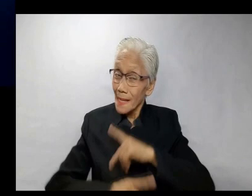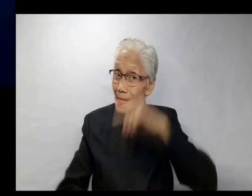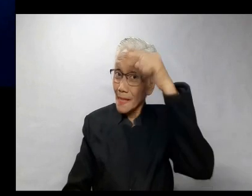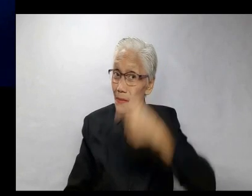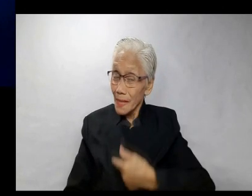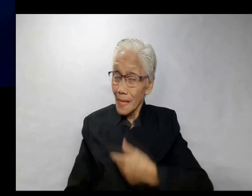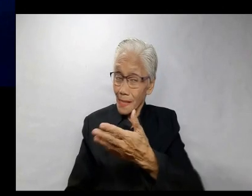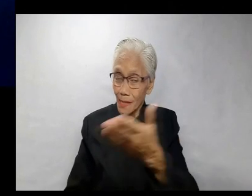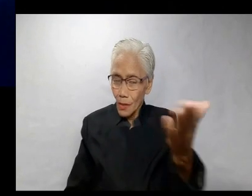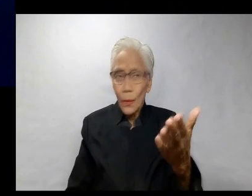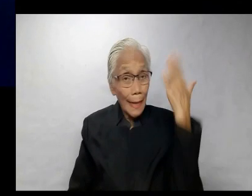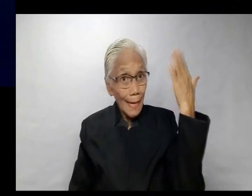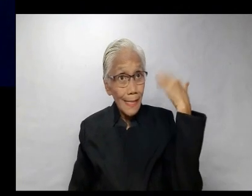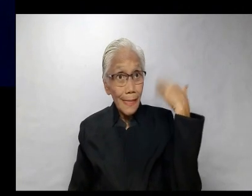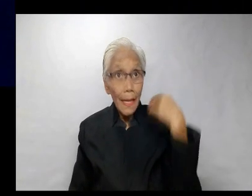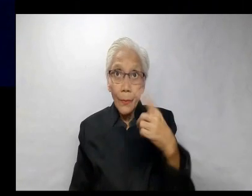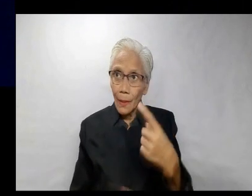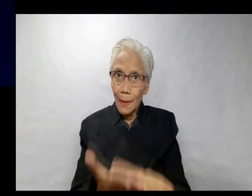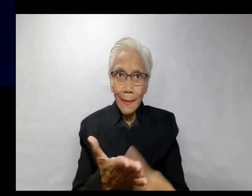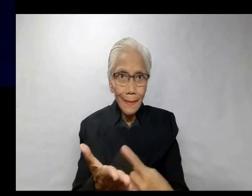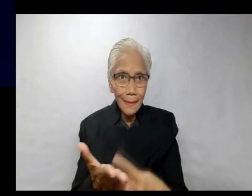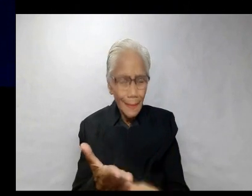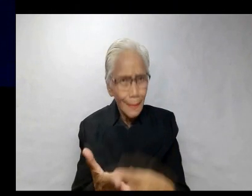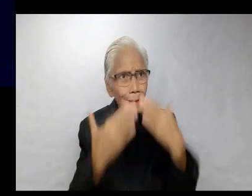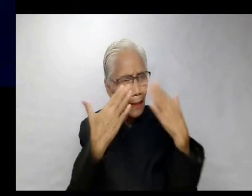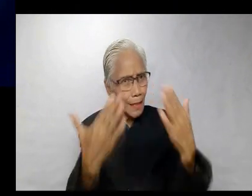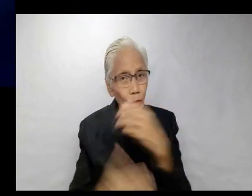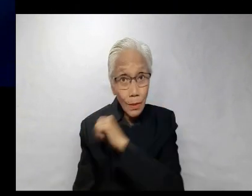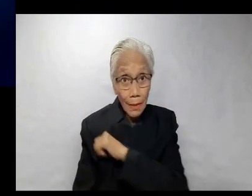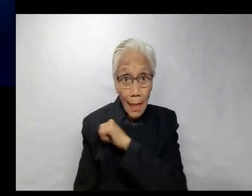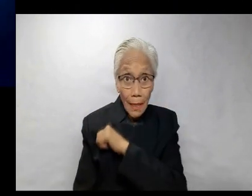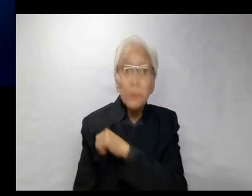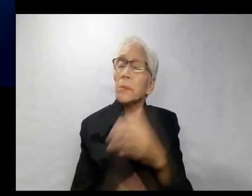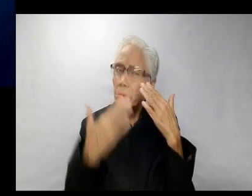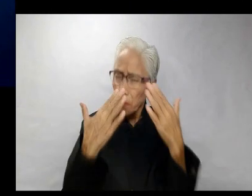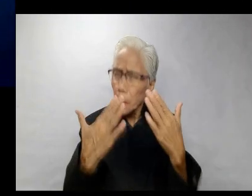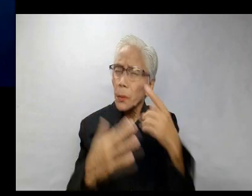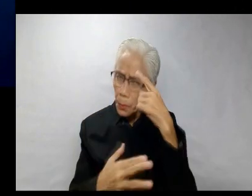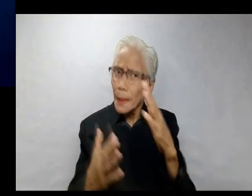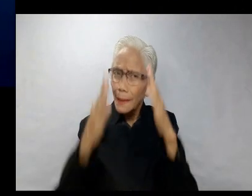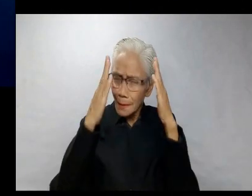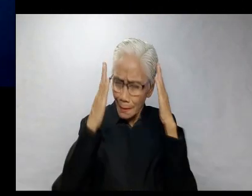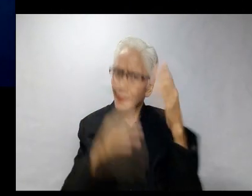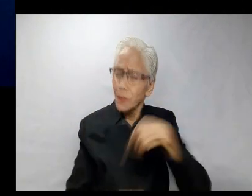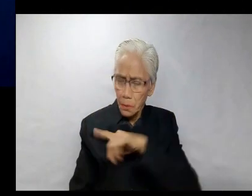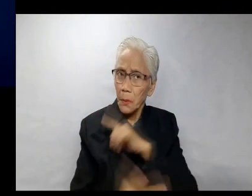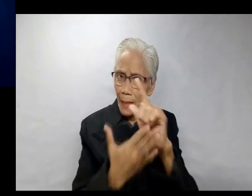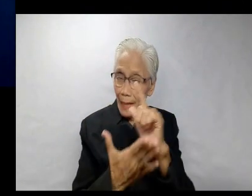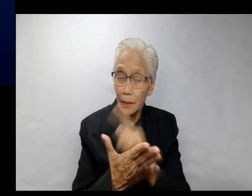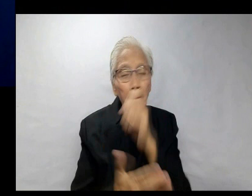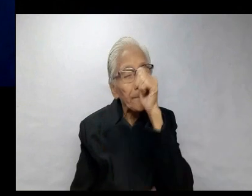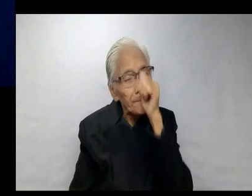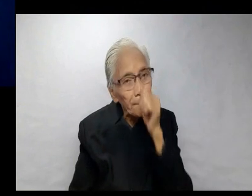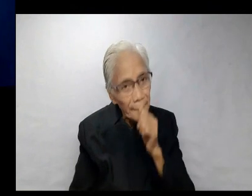Pleasant greetings to you. Last time we talked about gratitude attitude. I thank you for listening to our